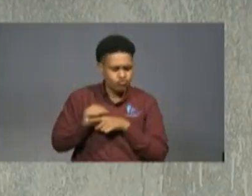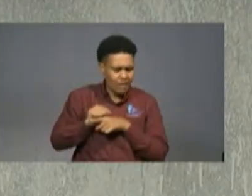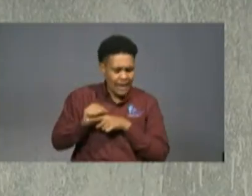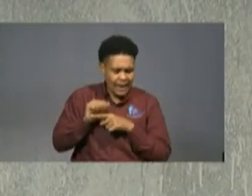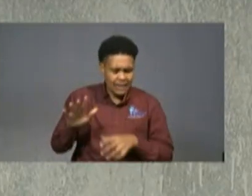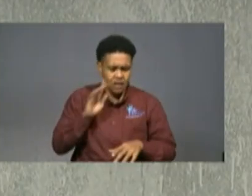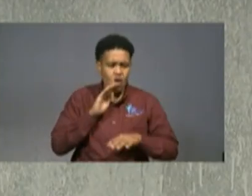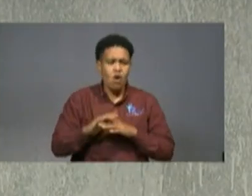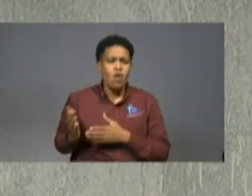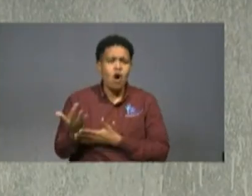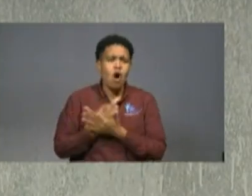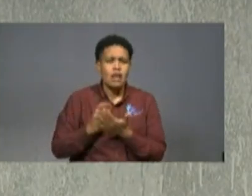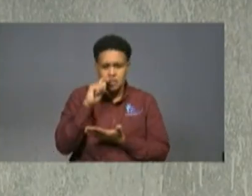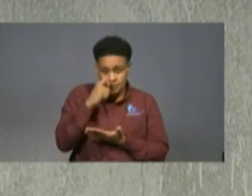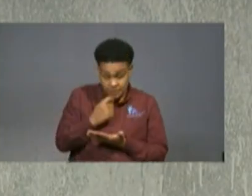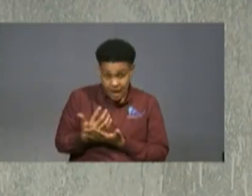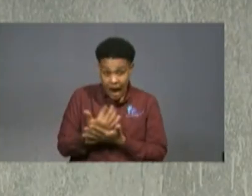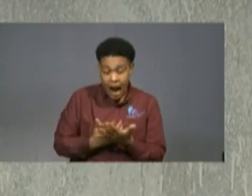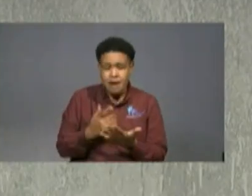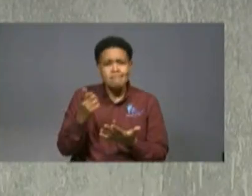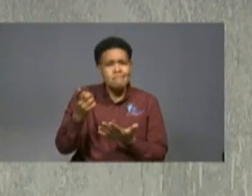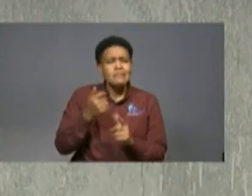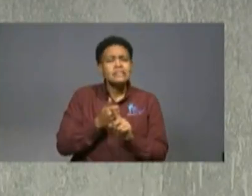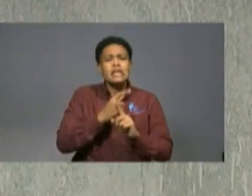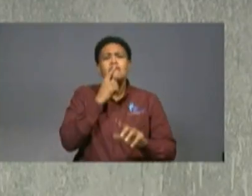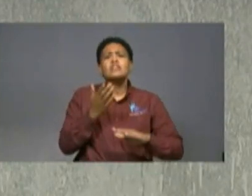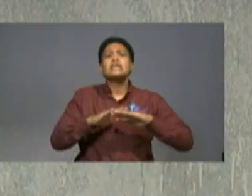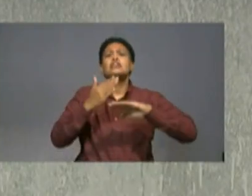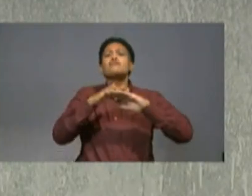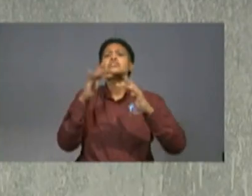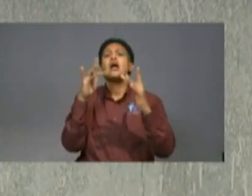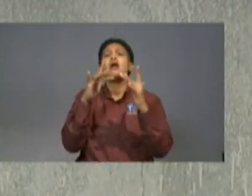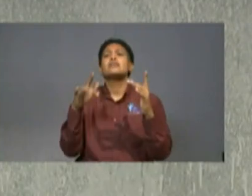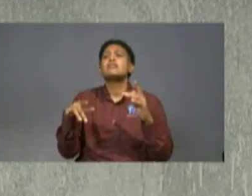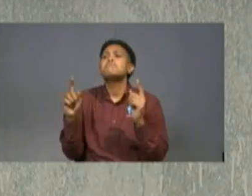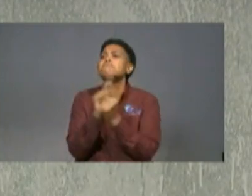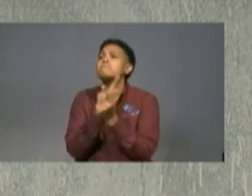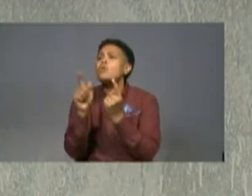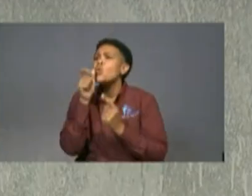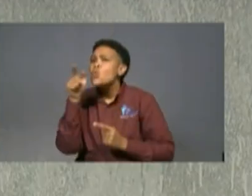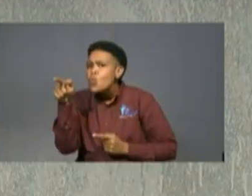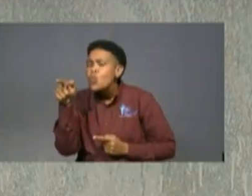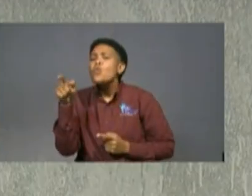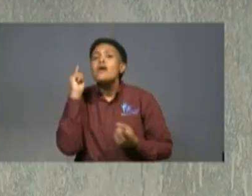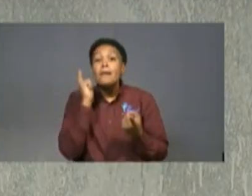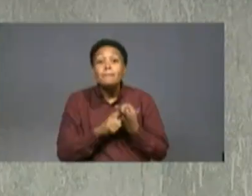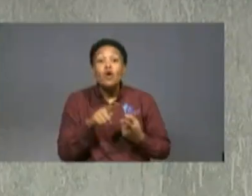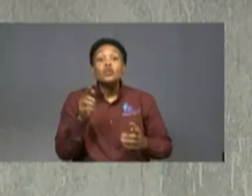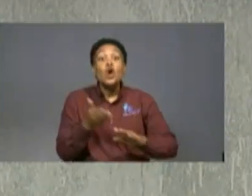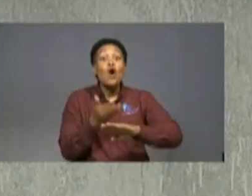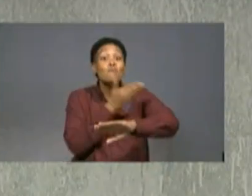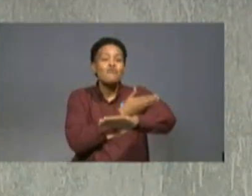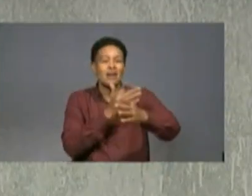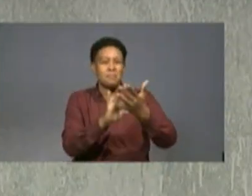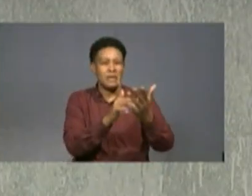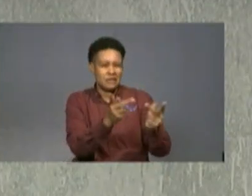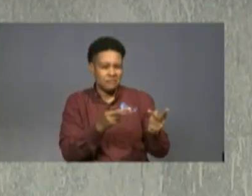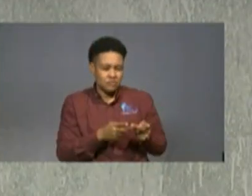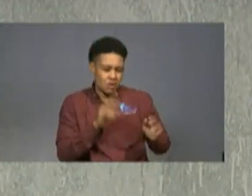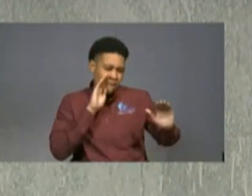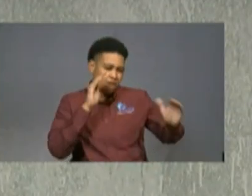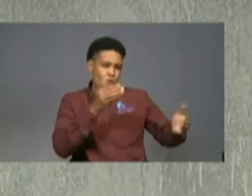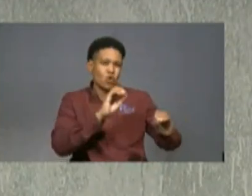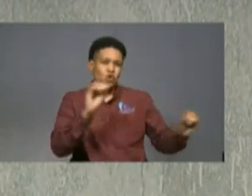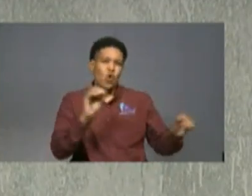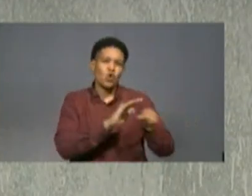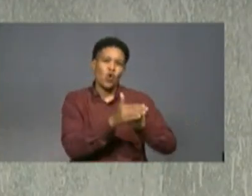the collection of samples, to increase the contact tracing, upgrade the medical facilities, and focus on the non-COVID related issues as well. So